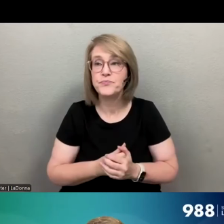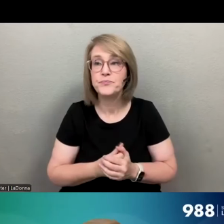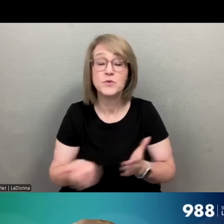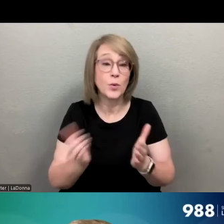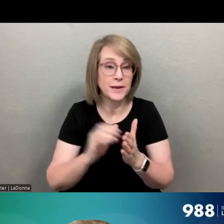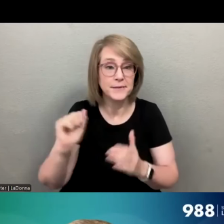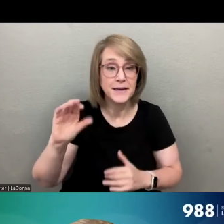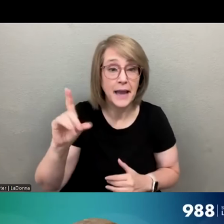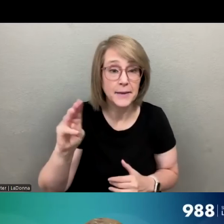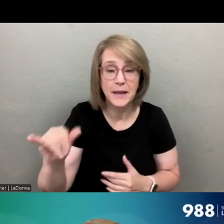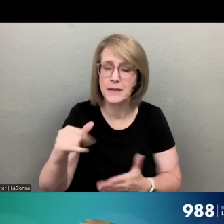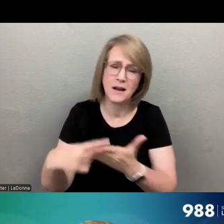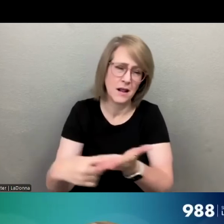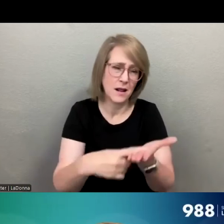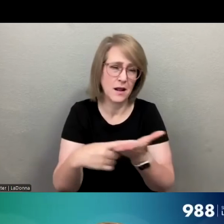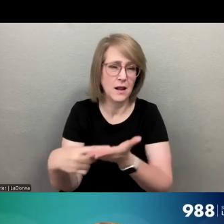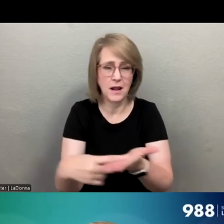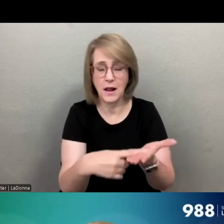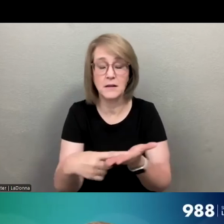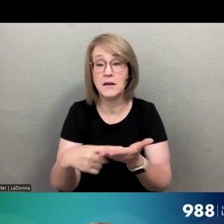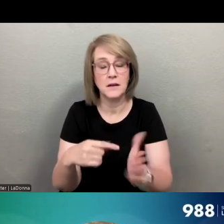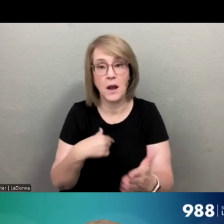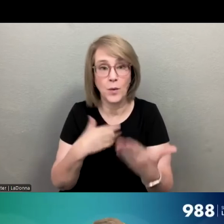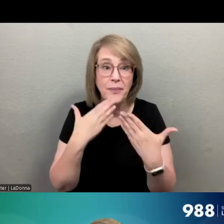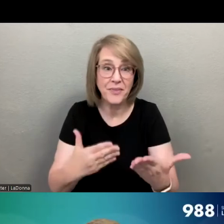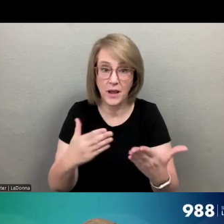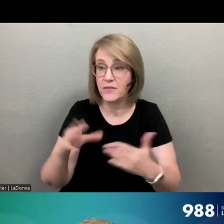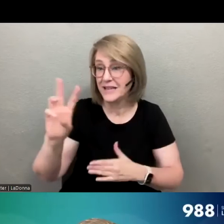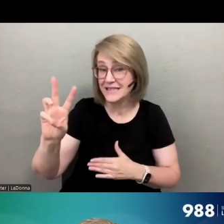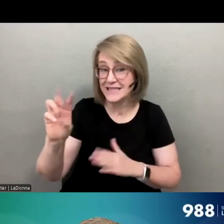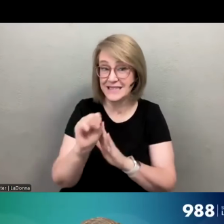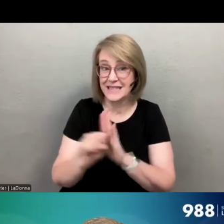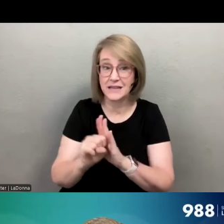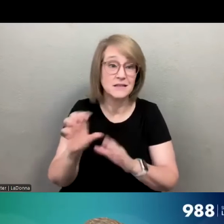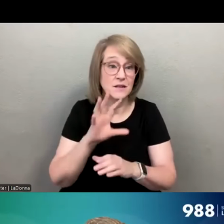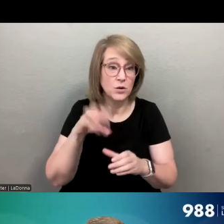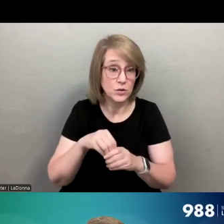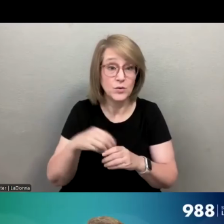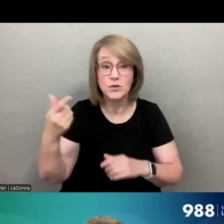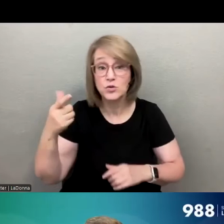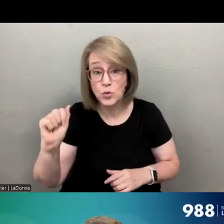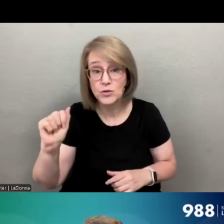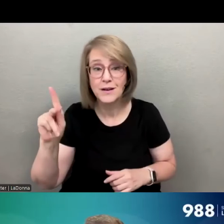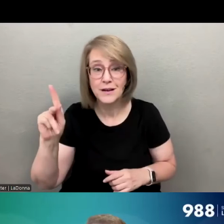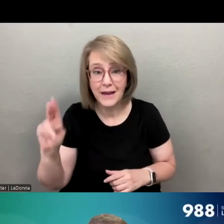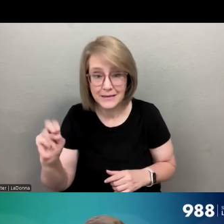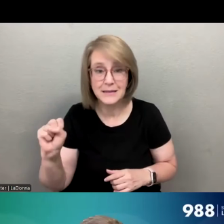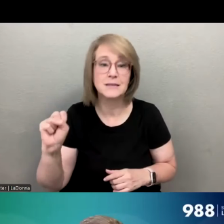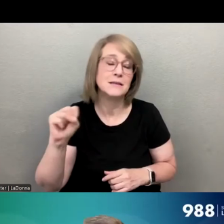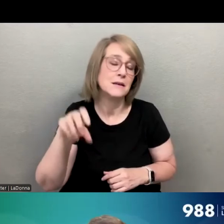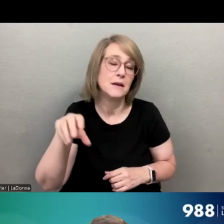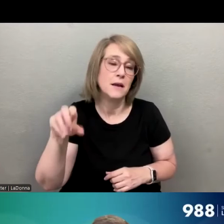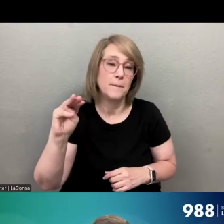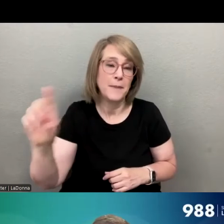conversations as part of this Policy Academy. I want to thank the 6 states that participated, including Georgia, Kansas, Maryland, Ohio, Virginia, and